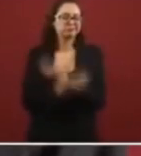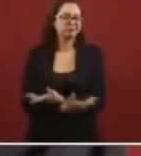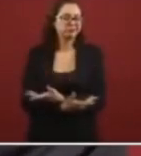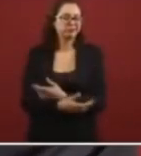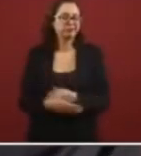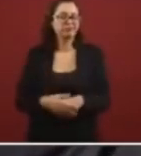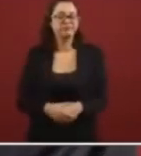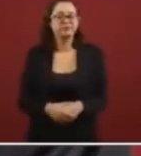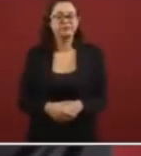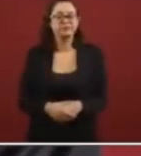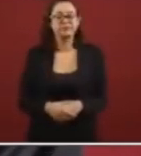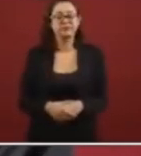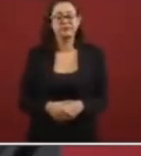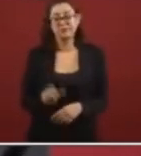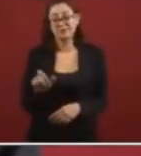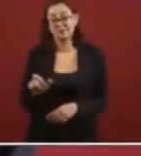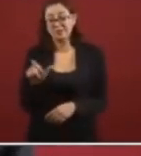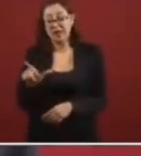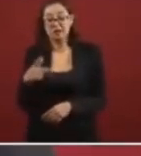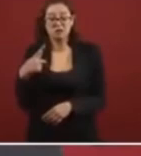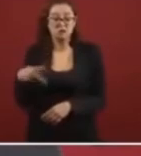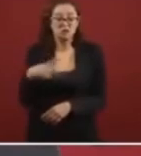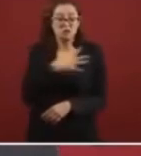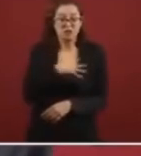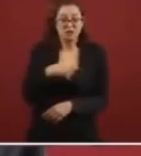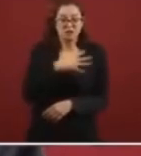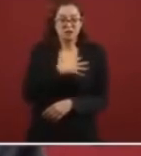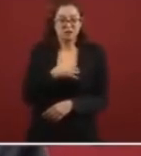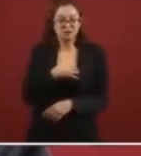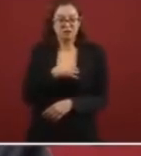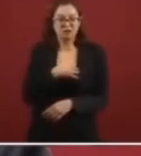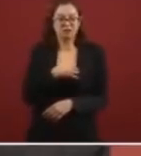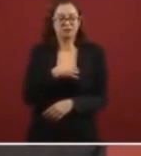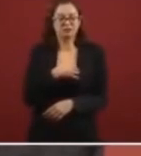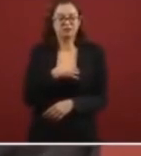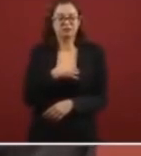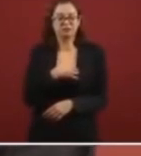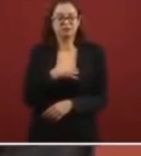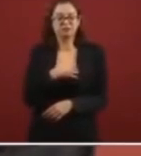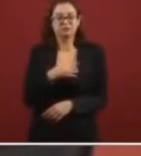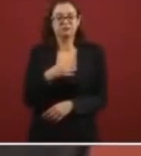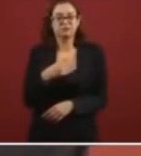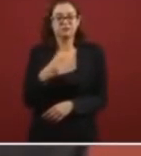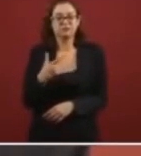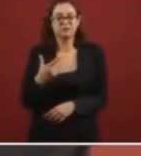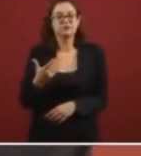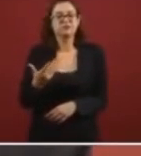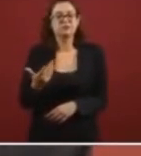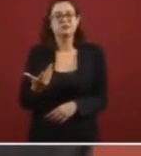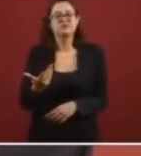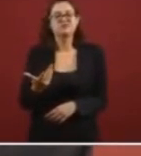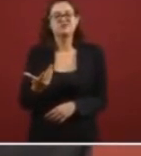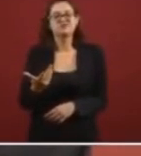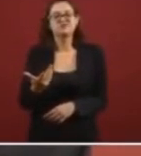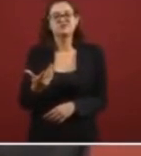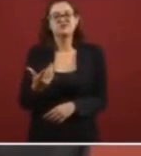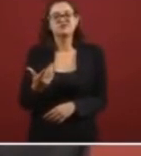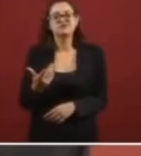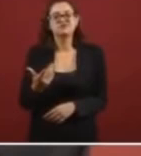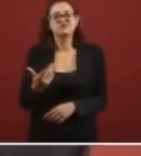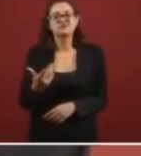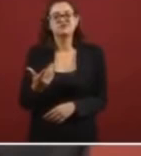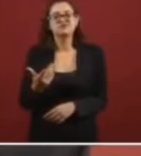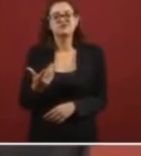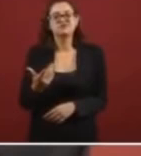él o su hijo. So he or his son es una de las partes ofendidas, es el